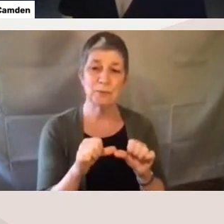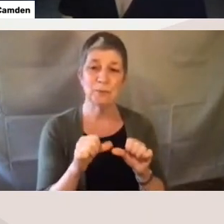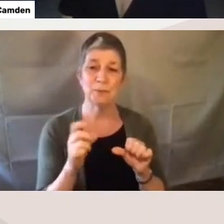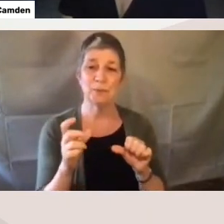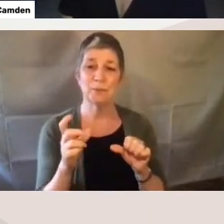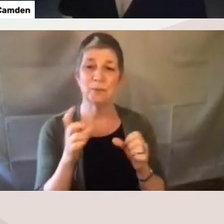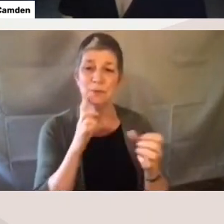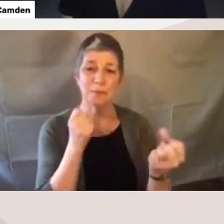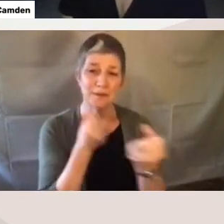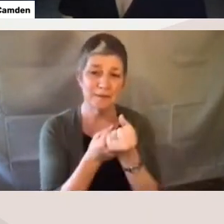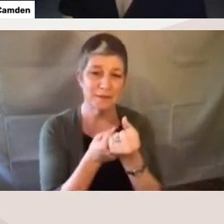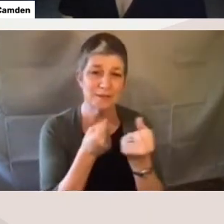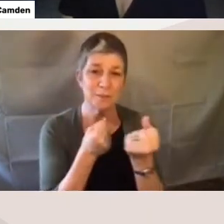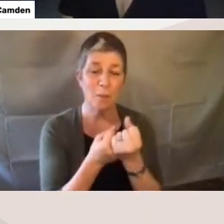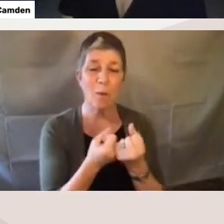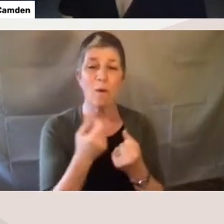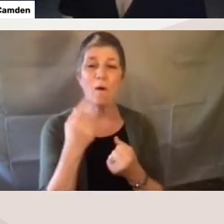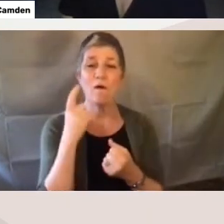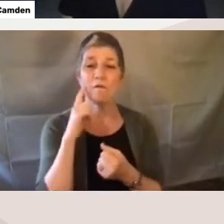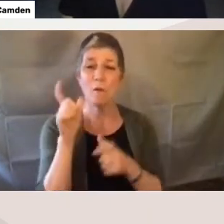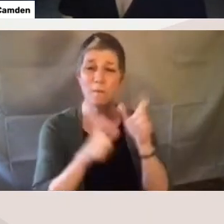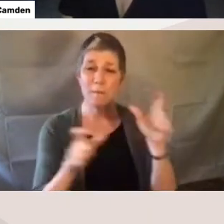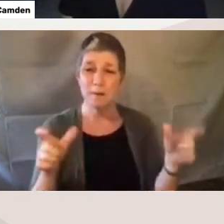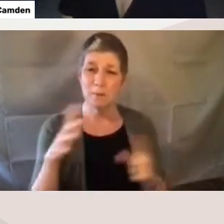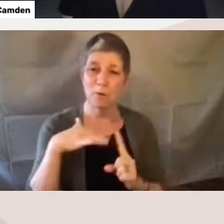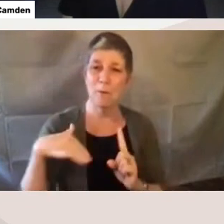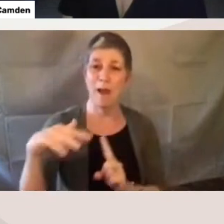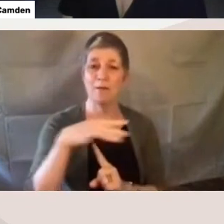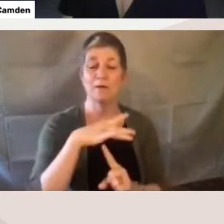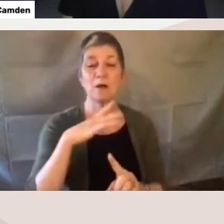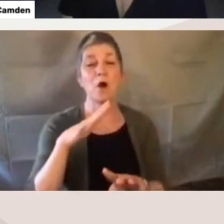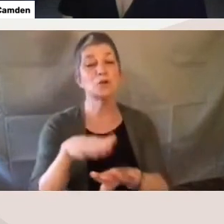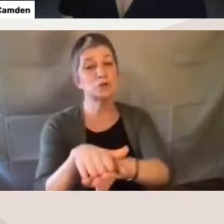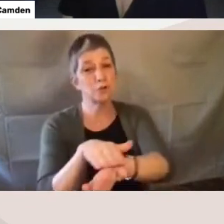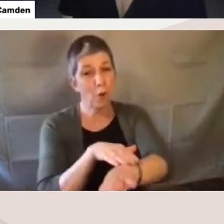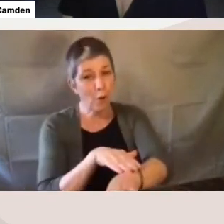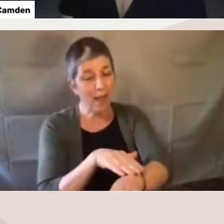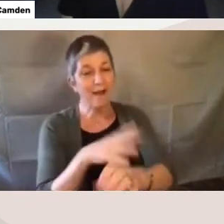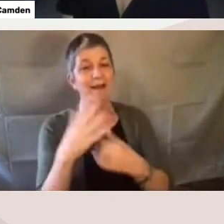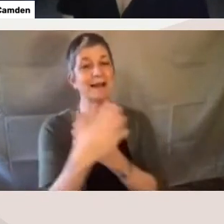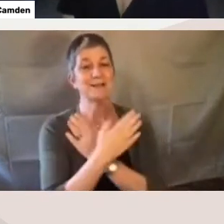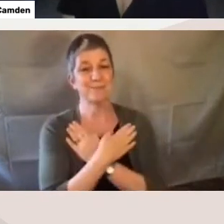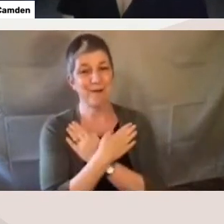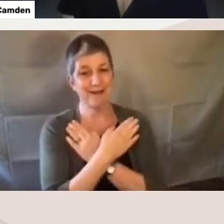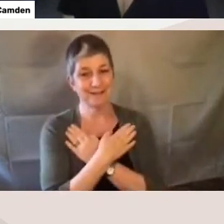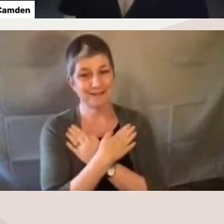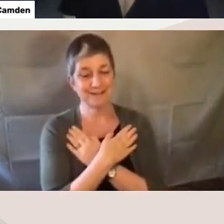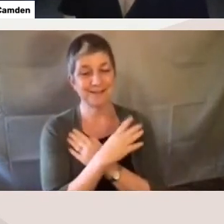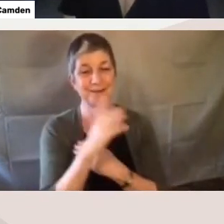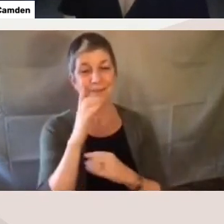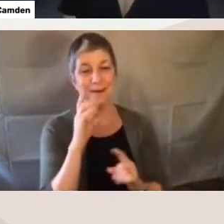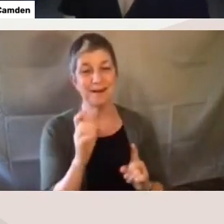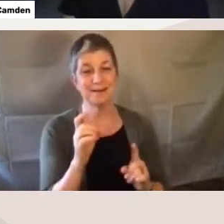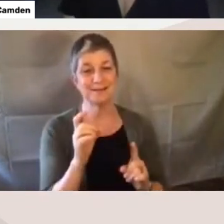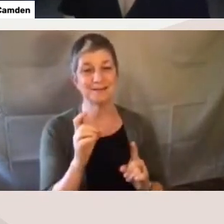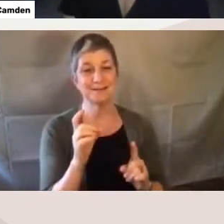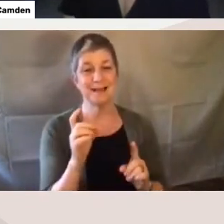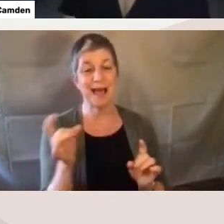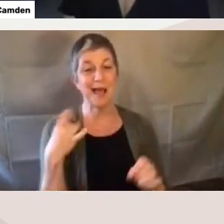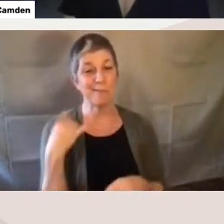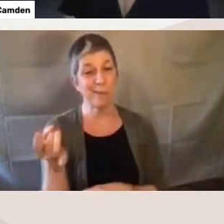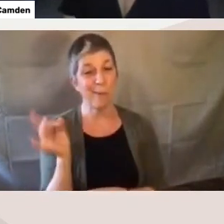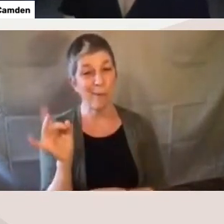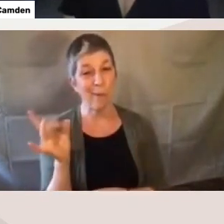the support for those around you. Slow down and get some rest, because I'm horrible